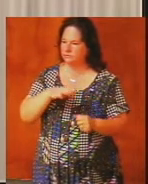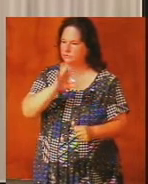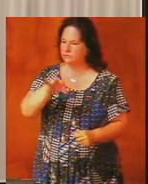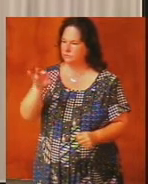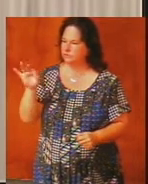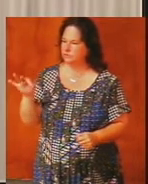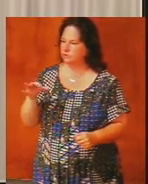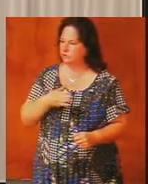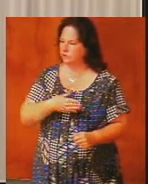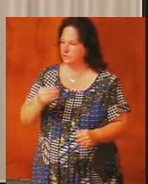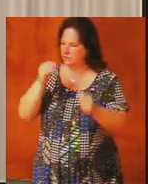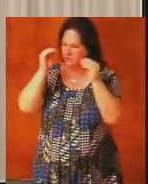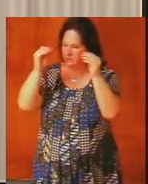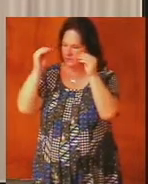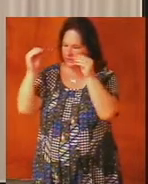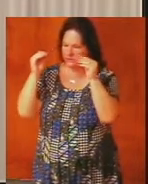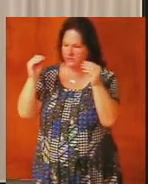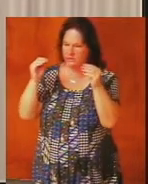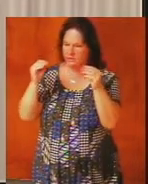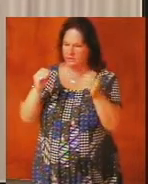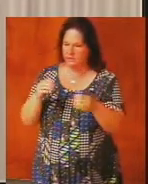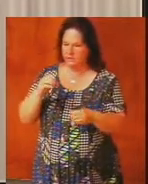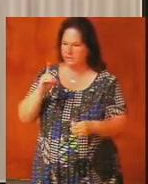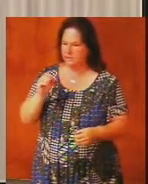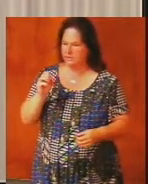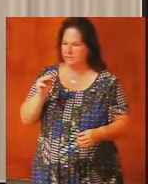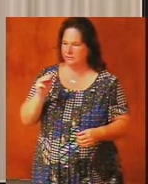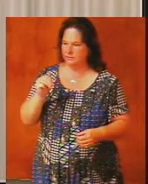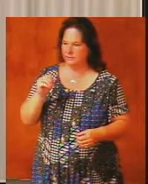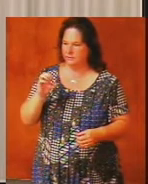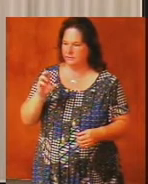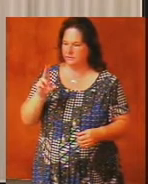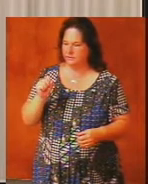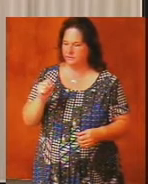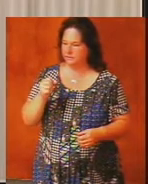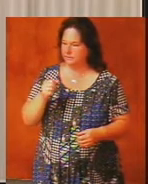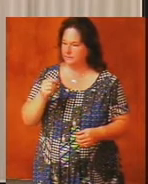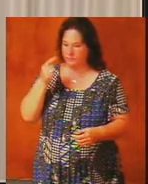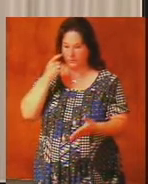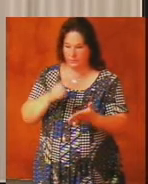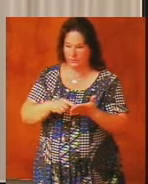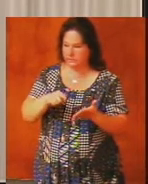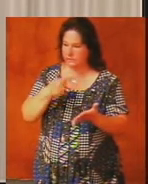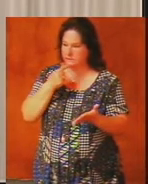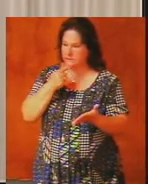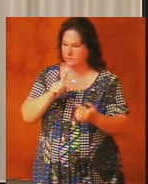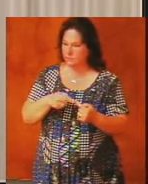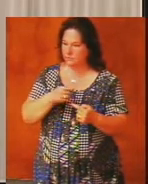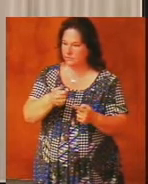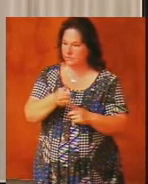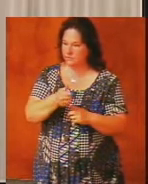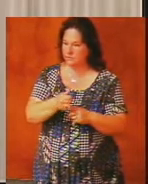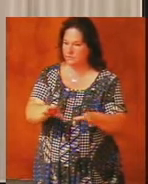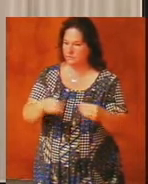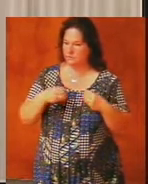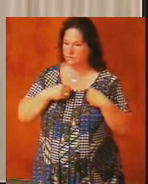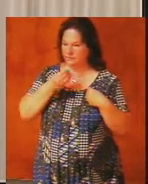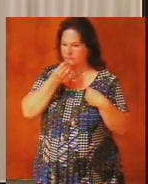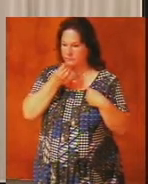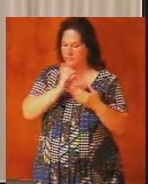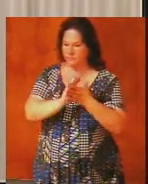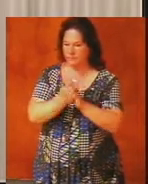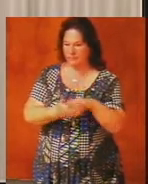and teach in Damascus. Notice he says, "So when he had received food, he was